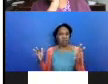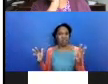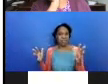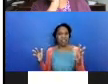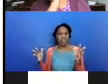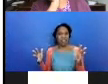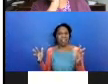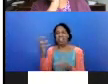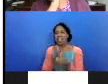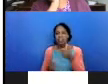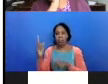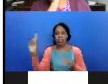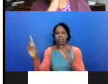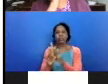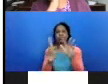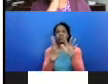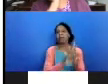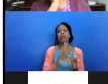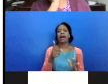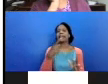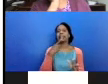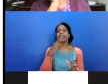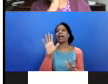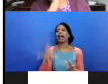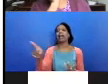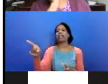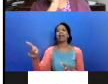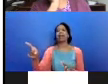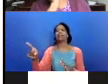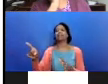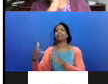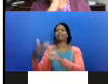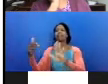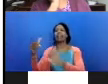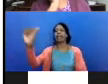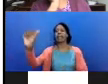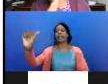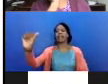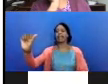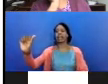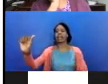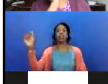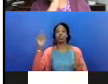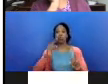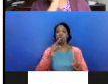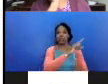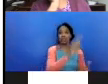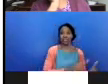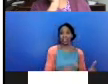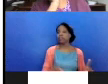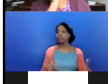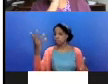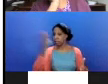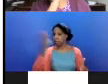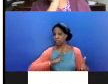door was at A, and if the goal is to get to Z, I always thought that they were just coming in a day and they had to take, you know, these individual